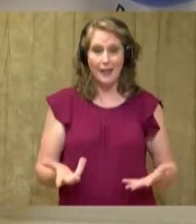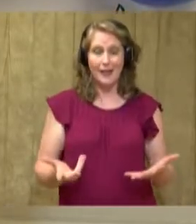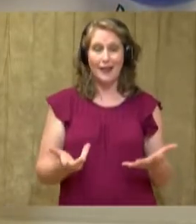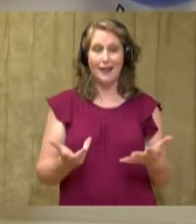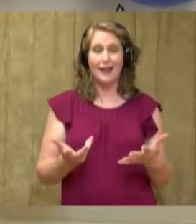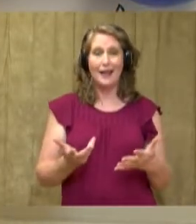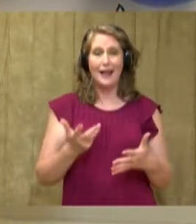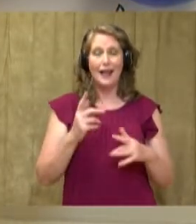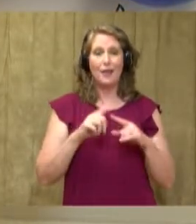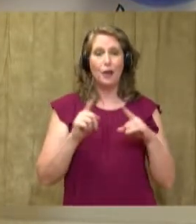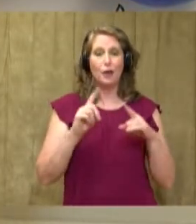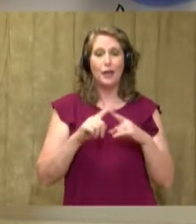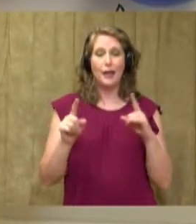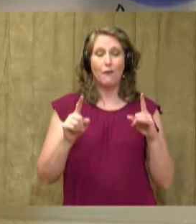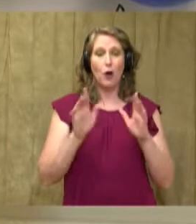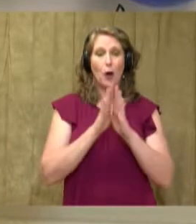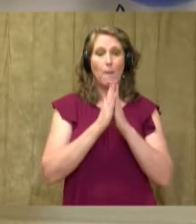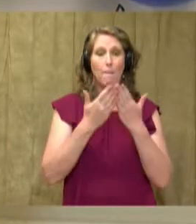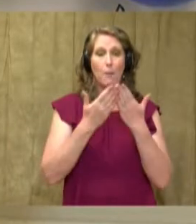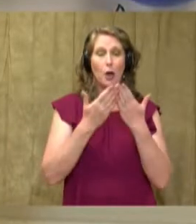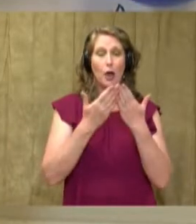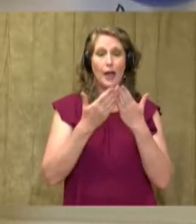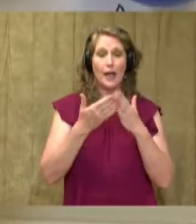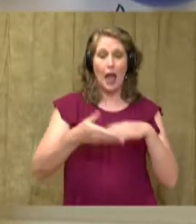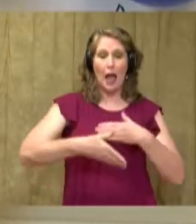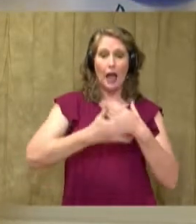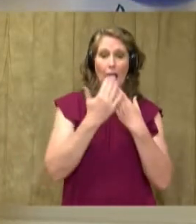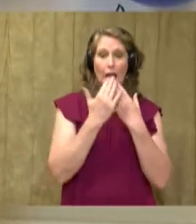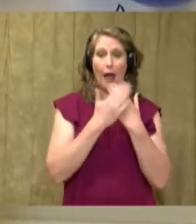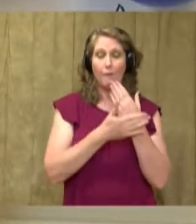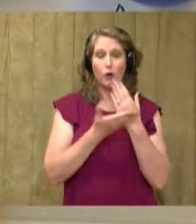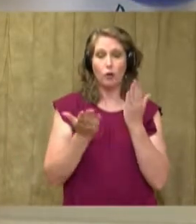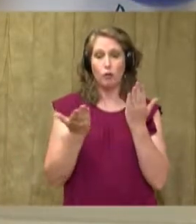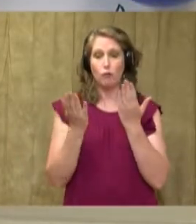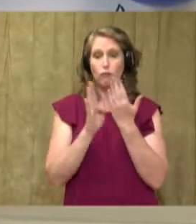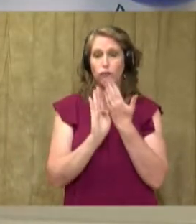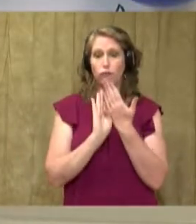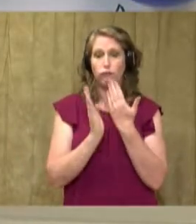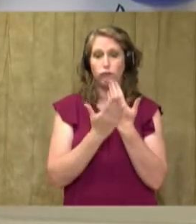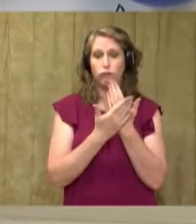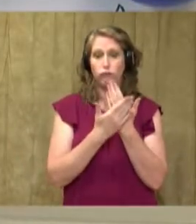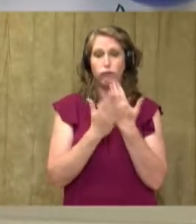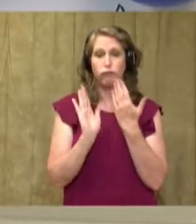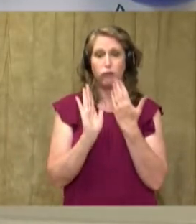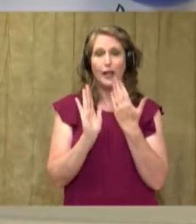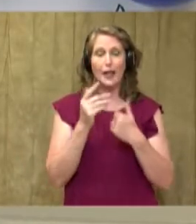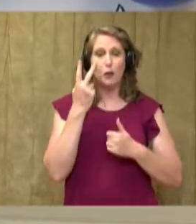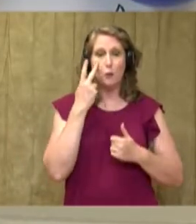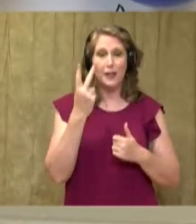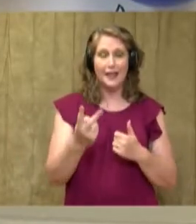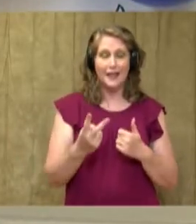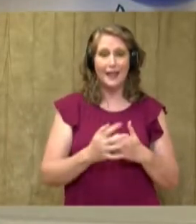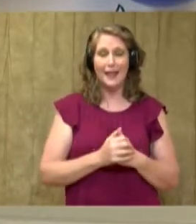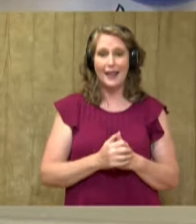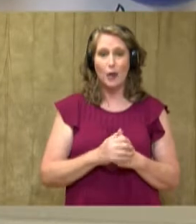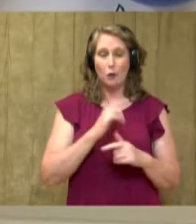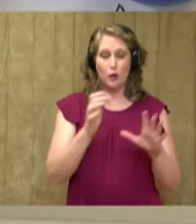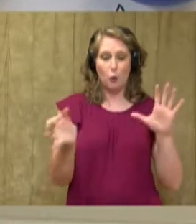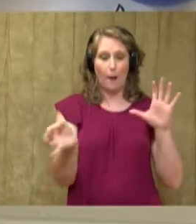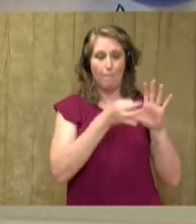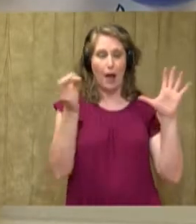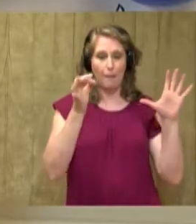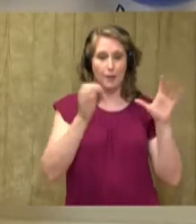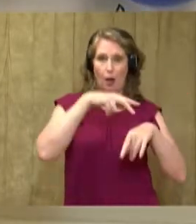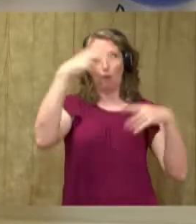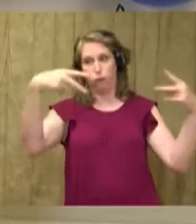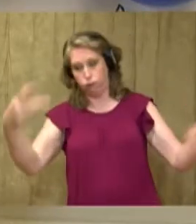different covers of some books, all right? And once I pop the rain cloud, something's going to fly out, okay? We don't know where it's